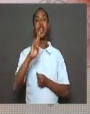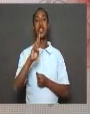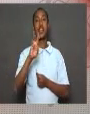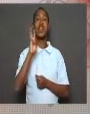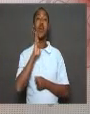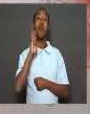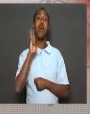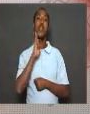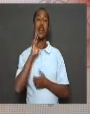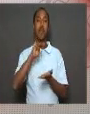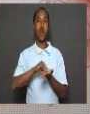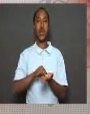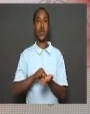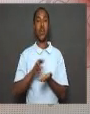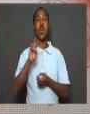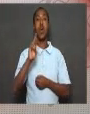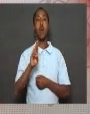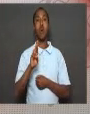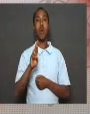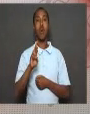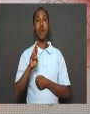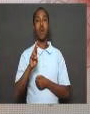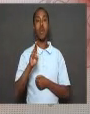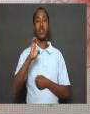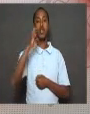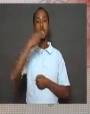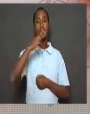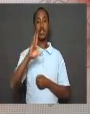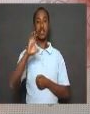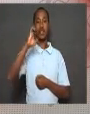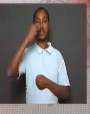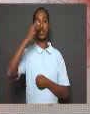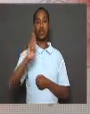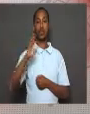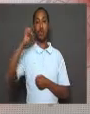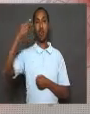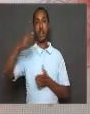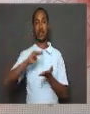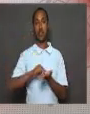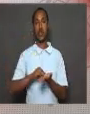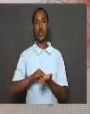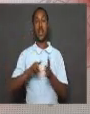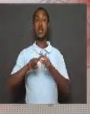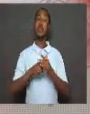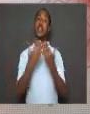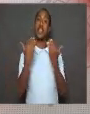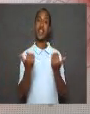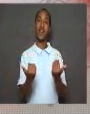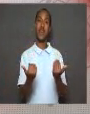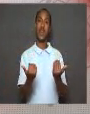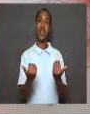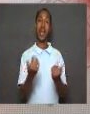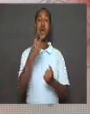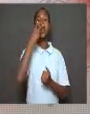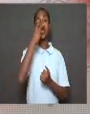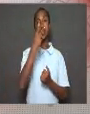water molecule or an ethyl alcohol molecule. Begin now, and I will